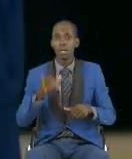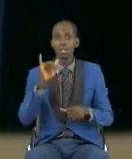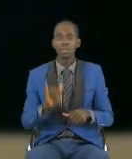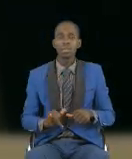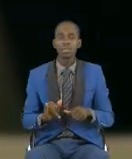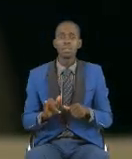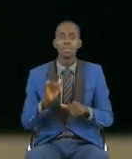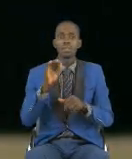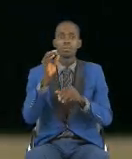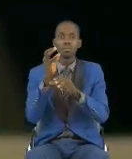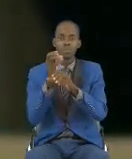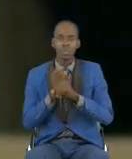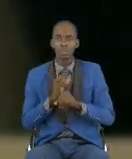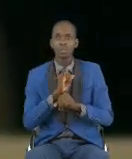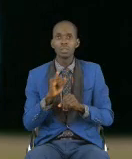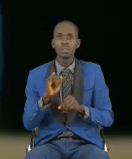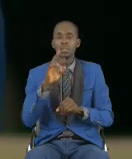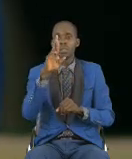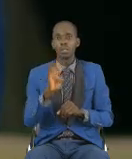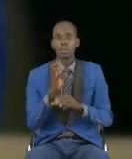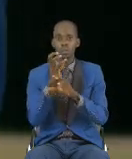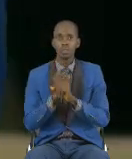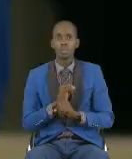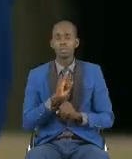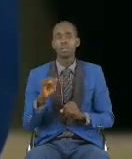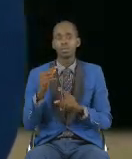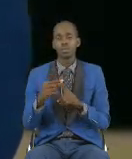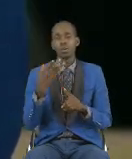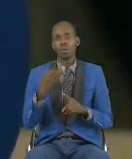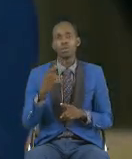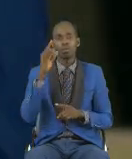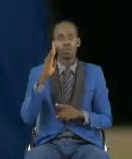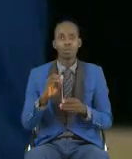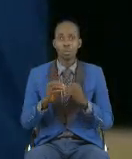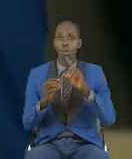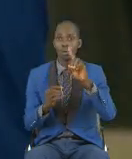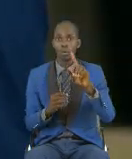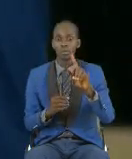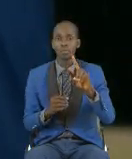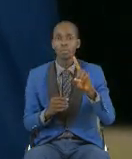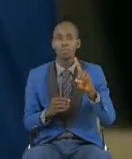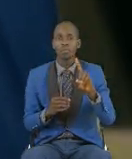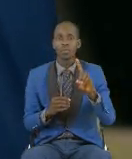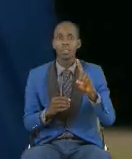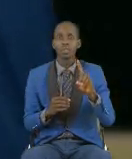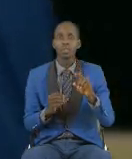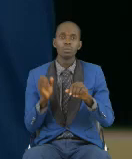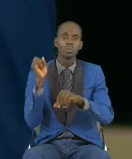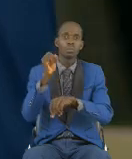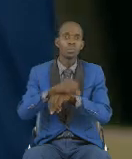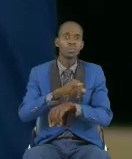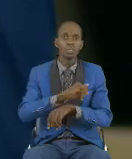repossessing the word of God. Look at number one. Number one is prevailing,